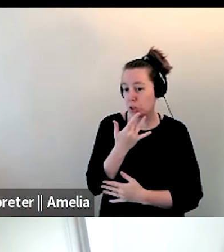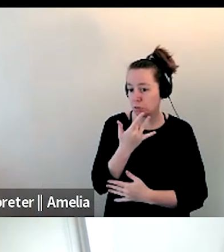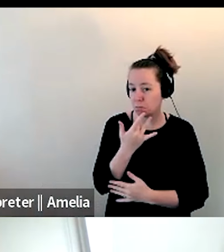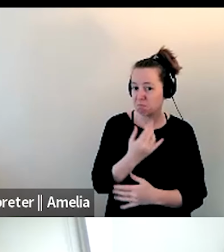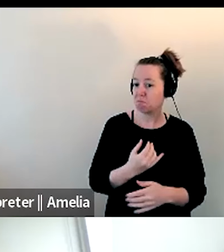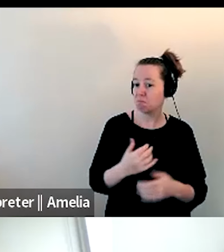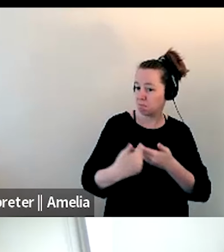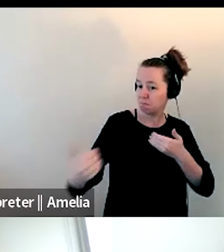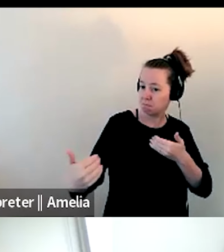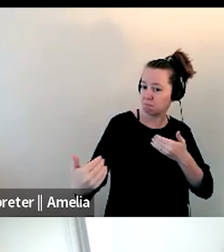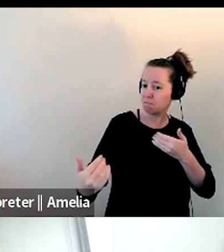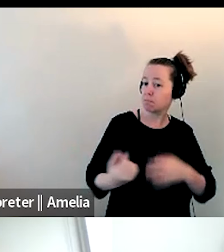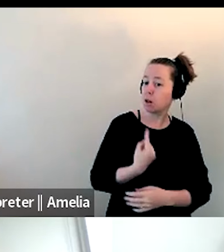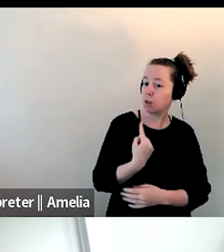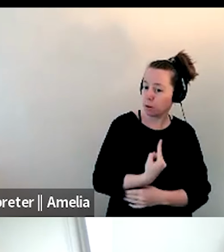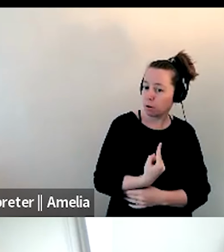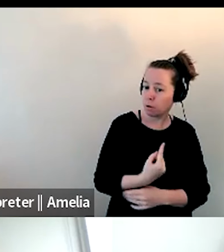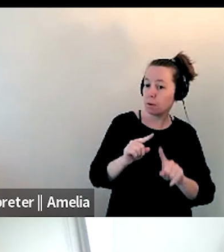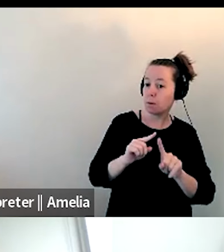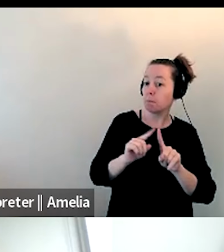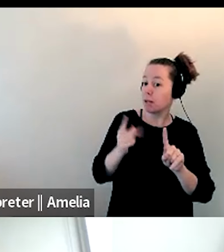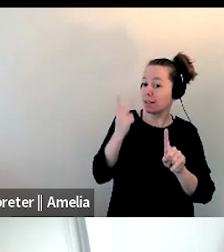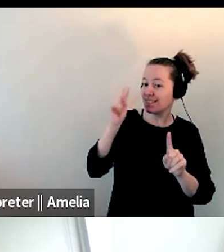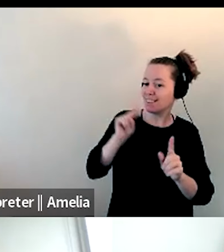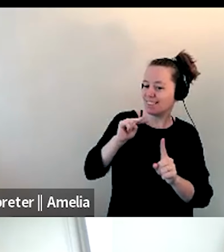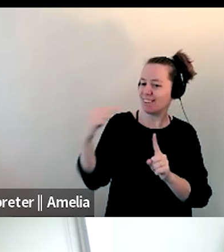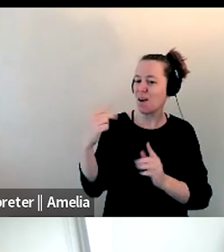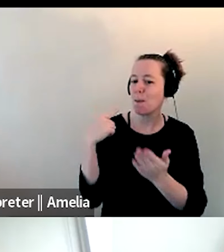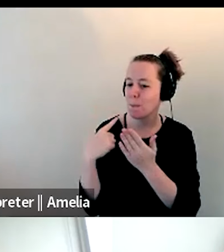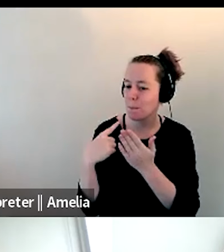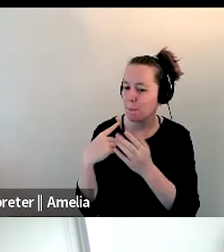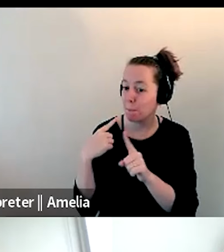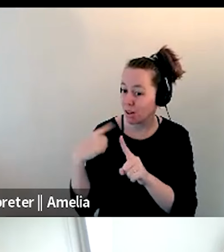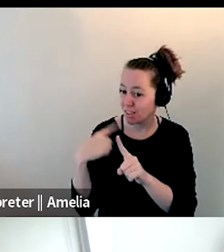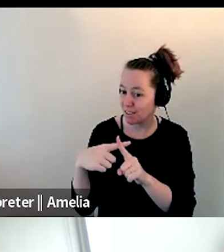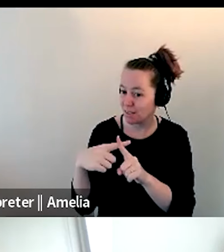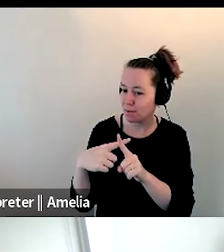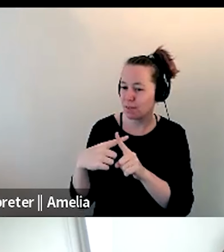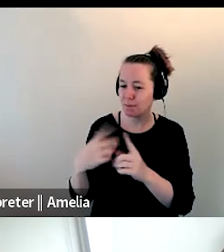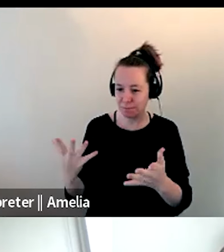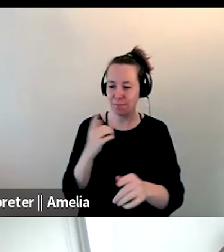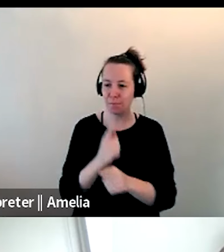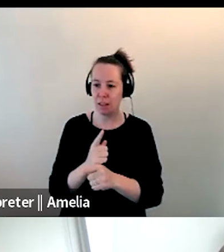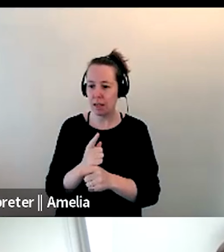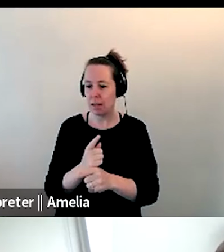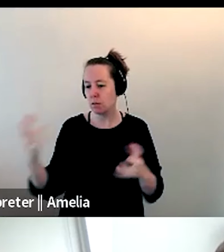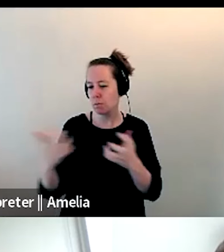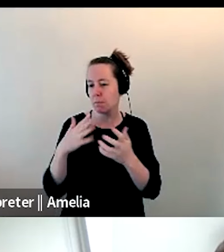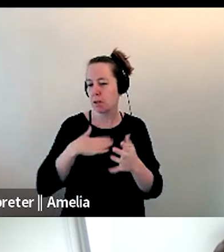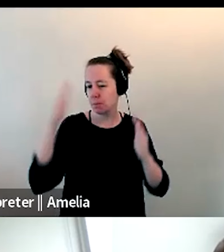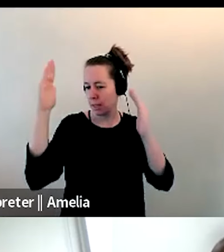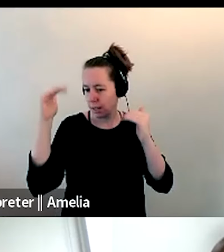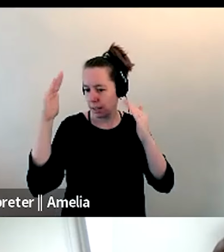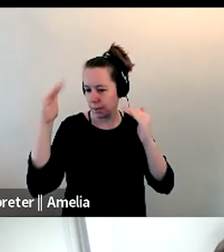as Elizabeth mentioned, it framed this in a positive light, which was really refreshing, as I'm sure many introverted people can relate to. It's not always framed as a positive